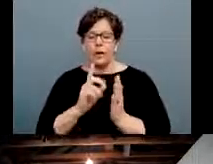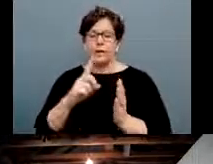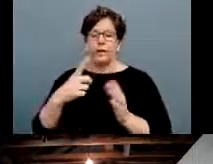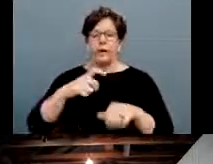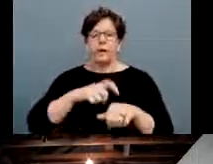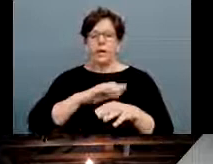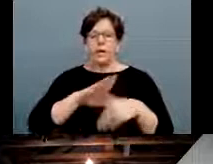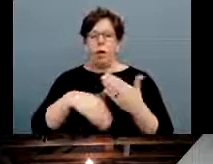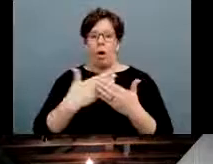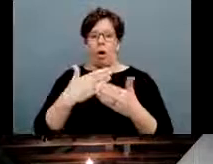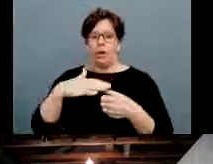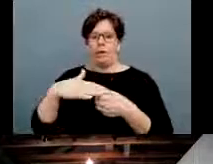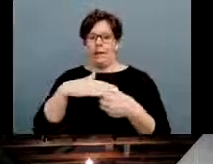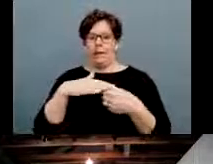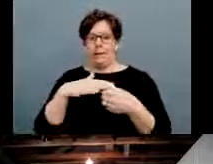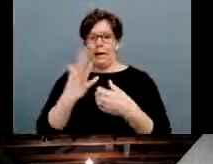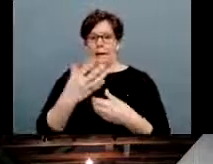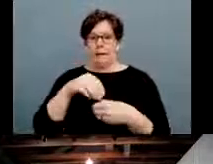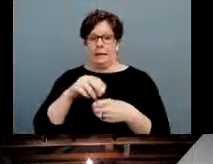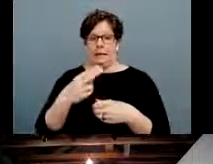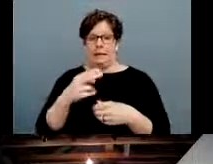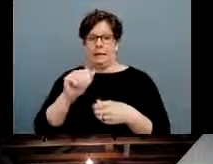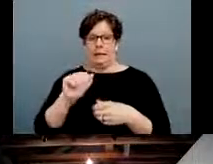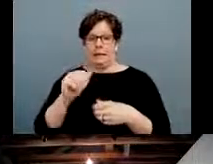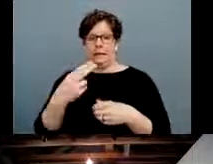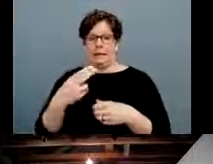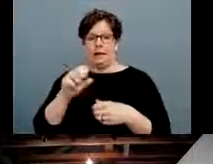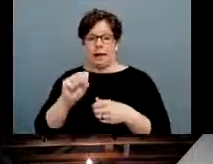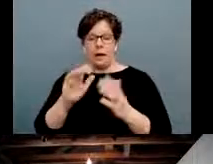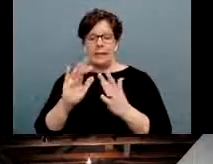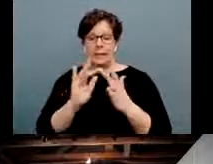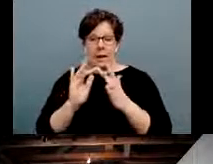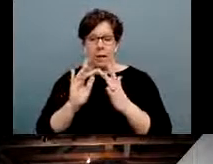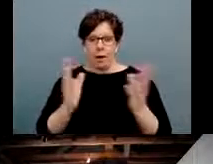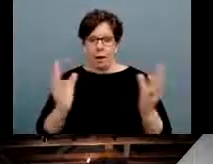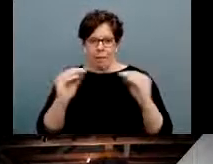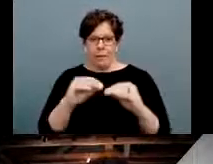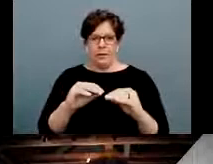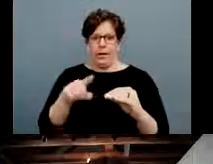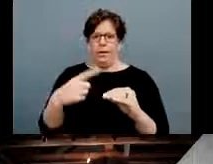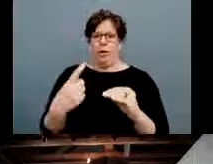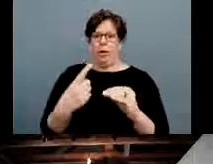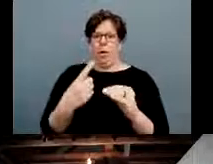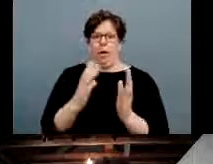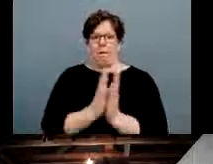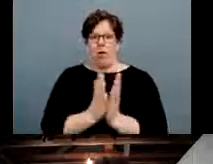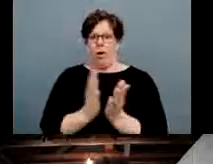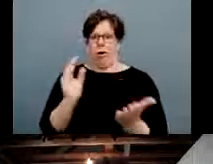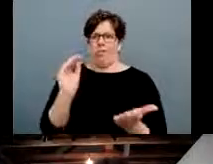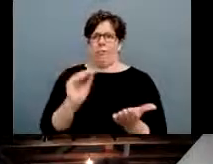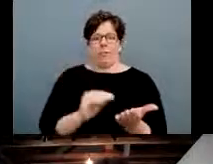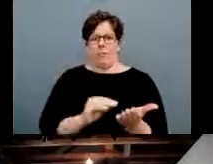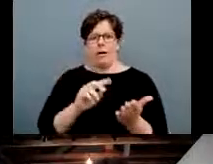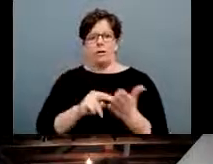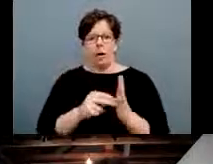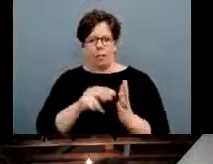that comprise the network have been brought together in one virtual place, a book place, so that you can compare and